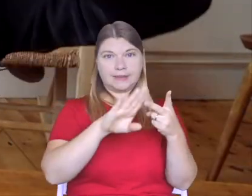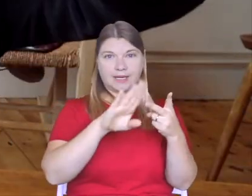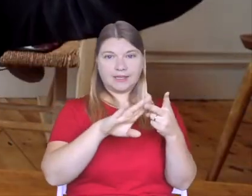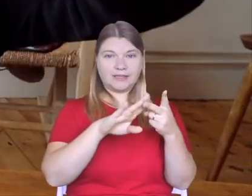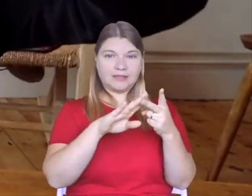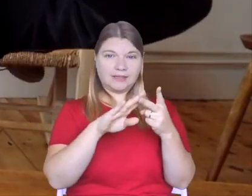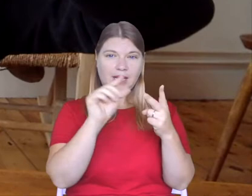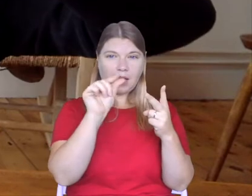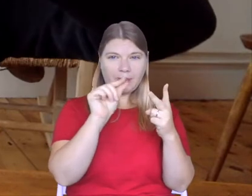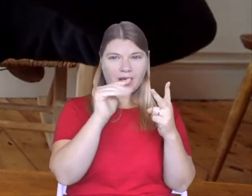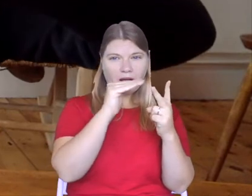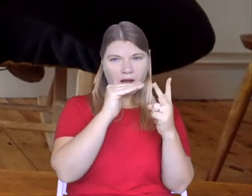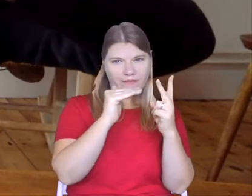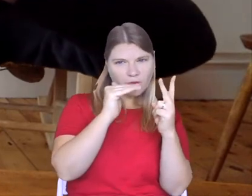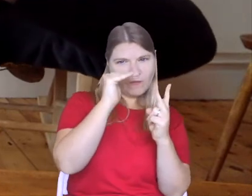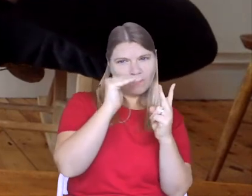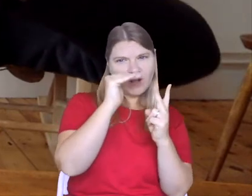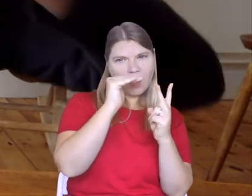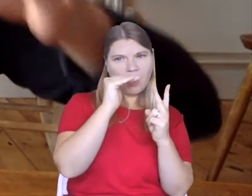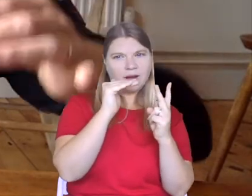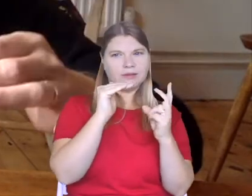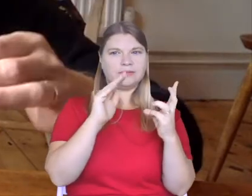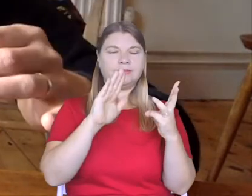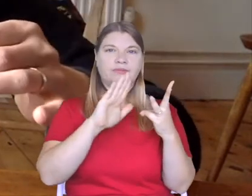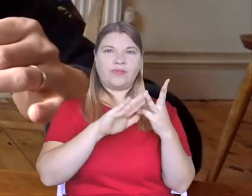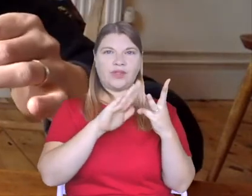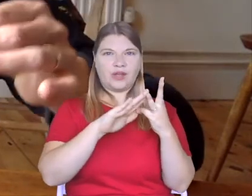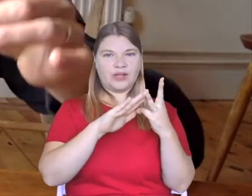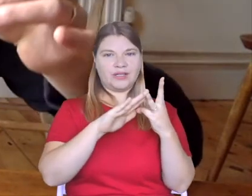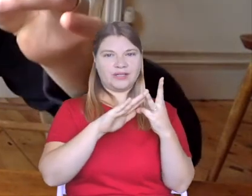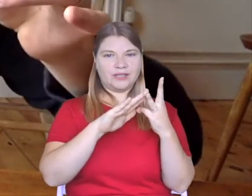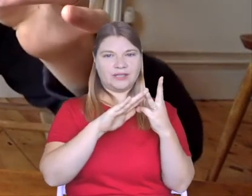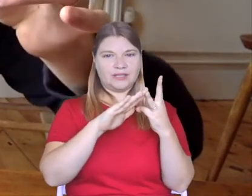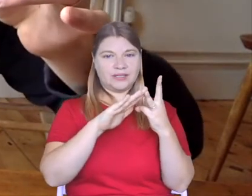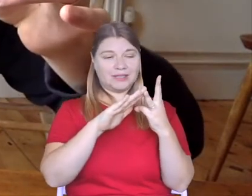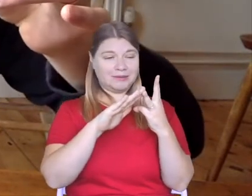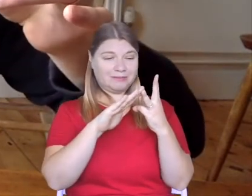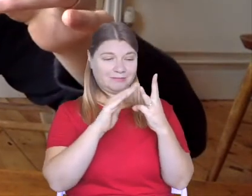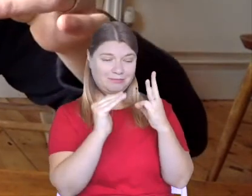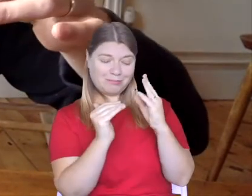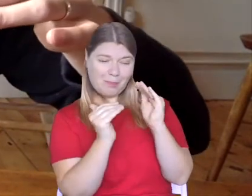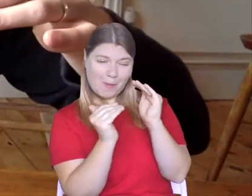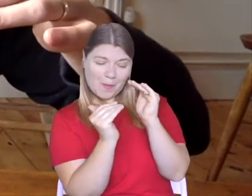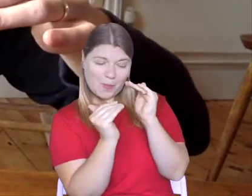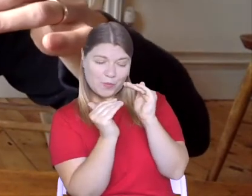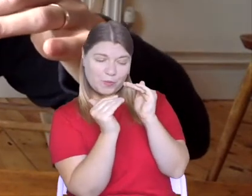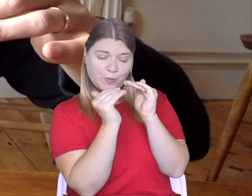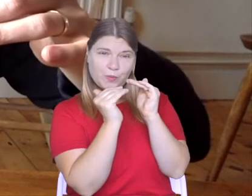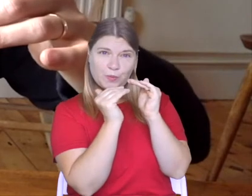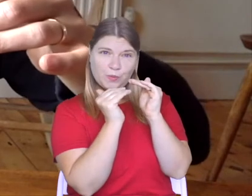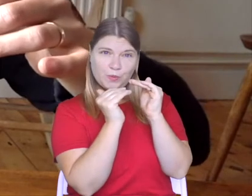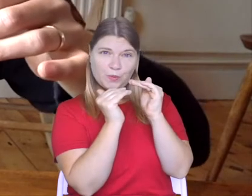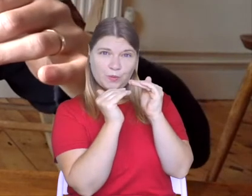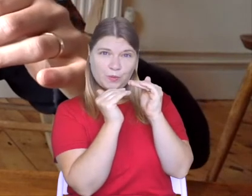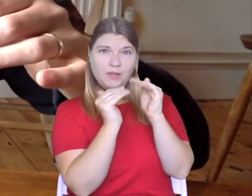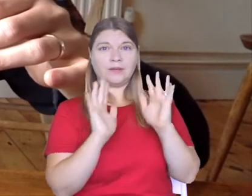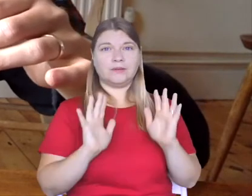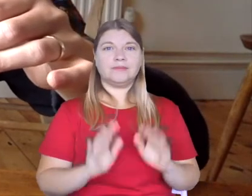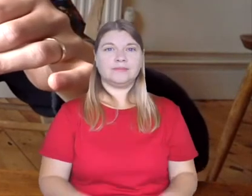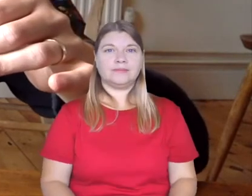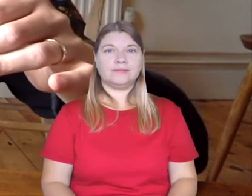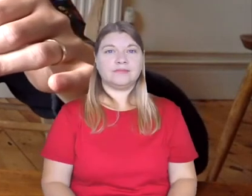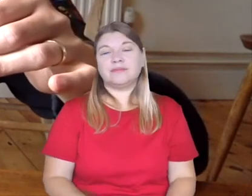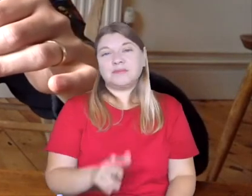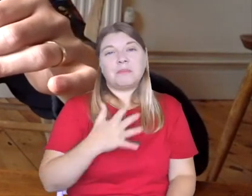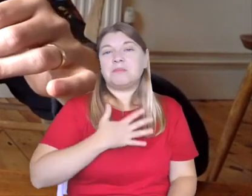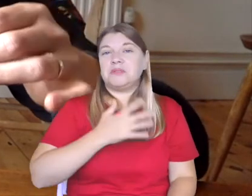just over half full. And the final one is pretty full, just a little space at the top there. You